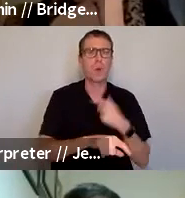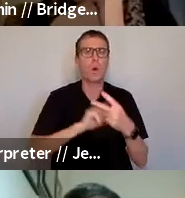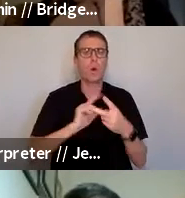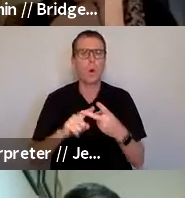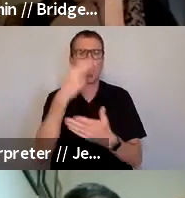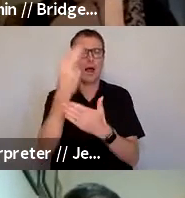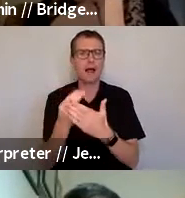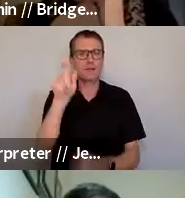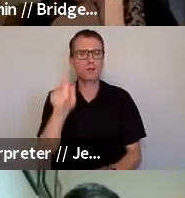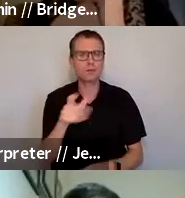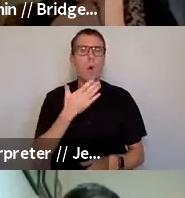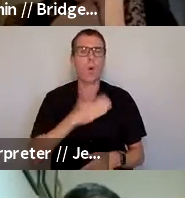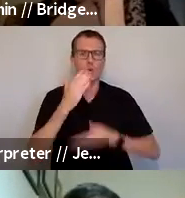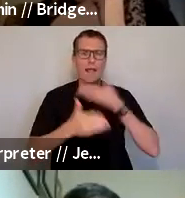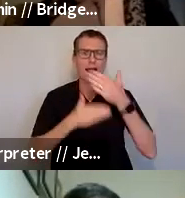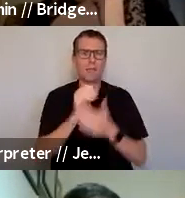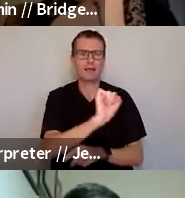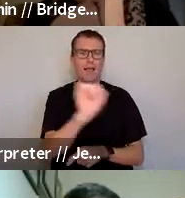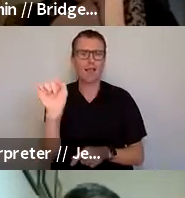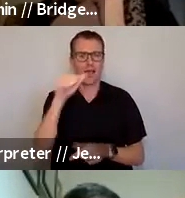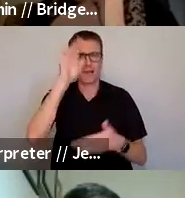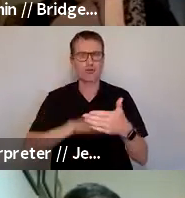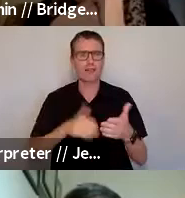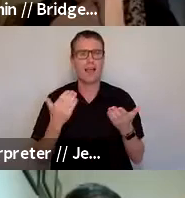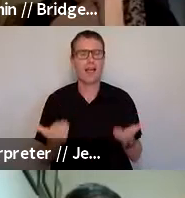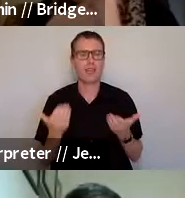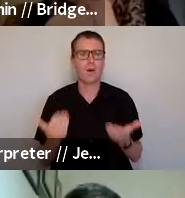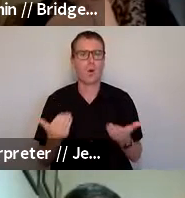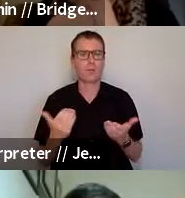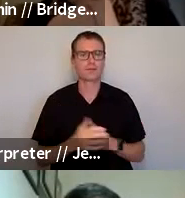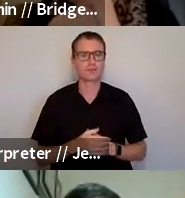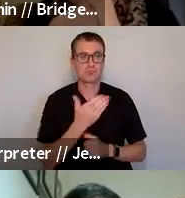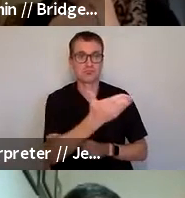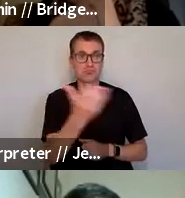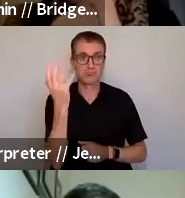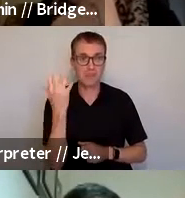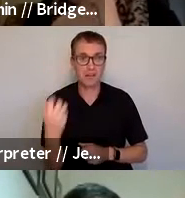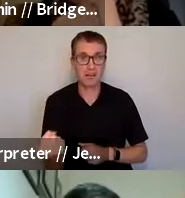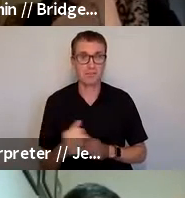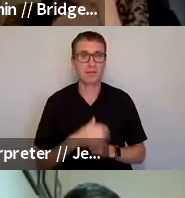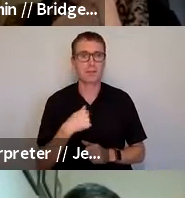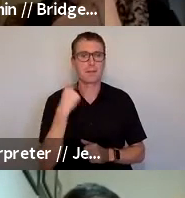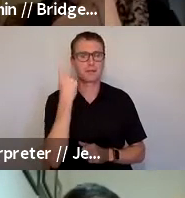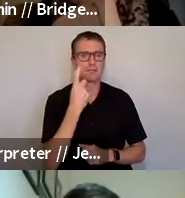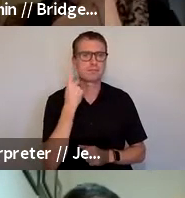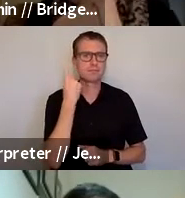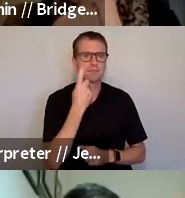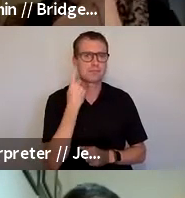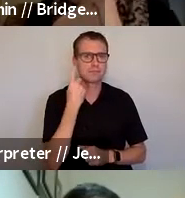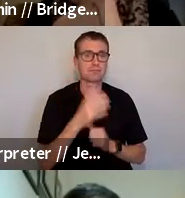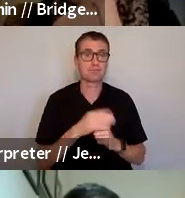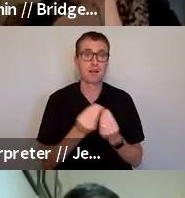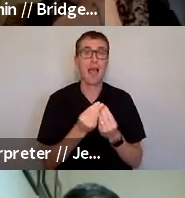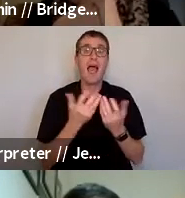how they're getting on at the moment? I'm wondering, you know, there's a lot of call for artists